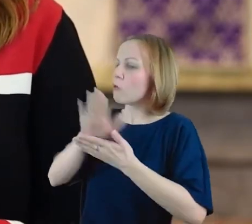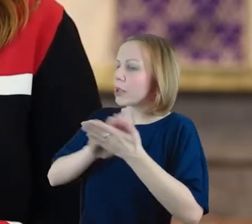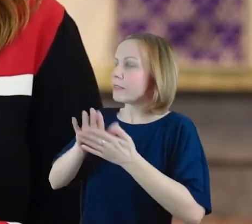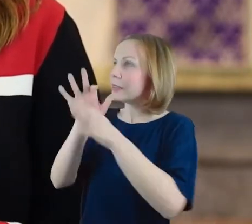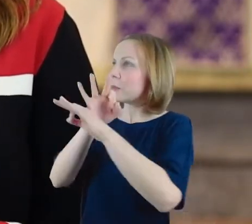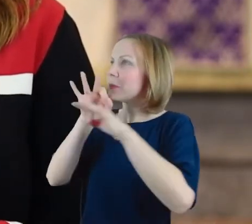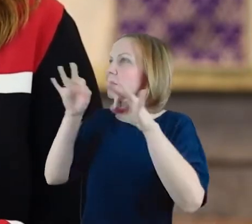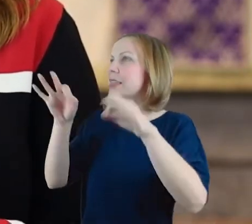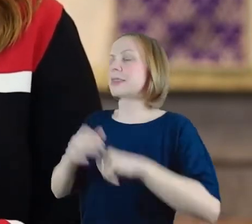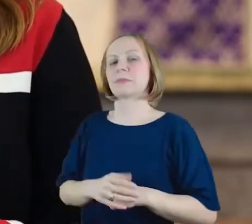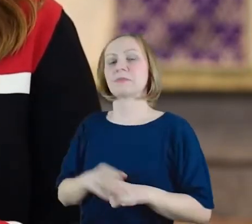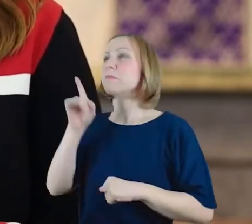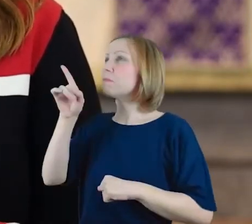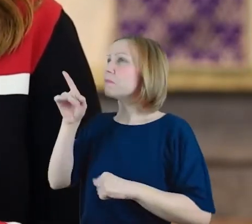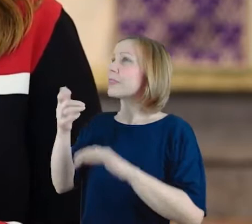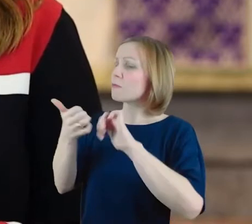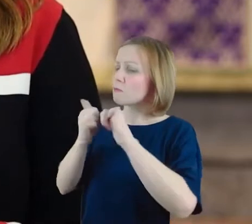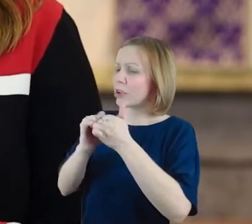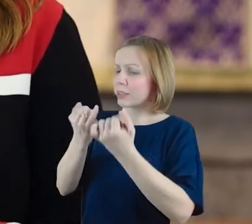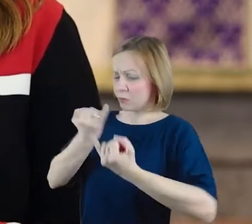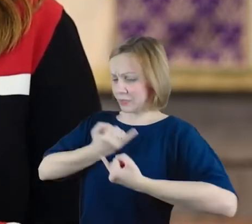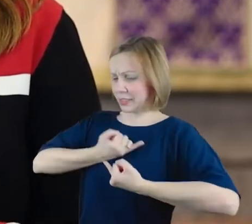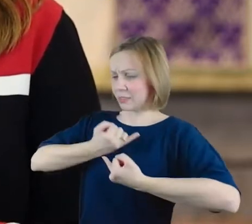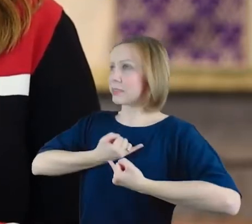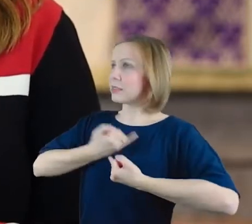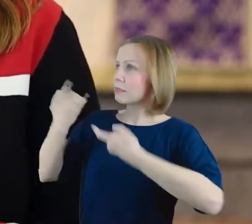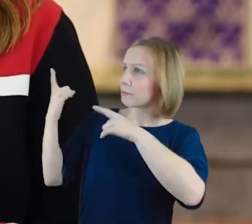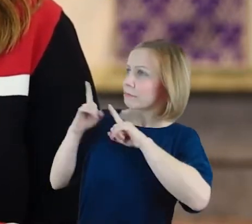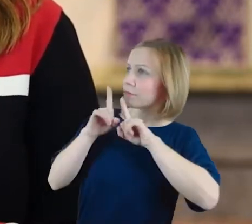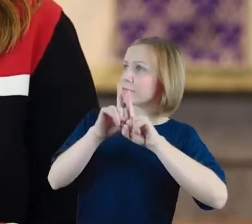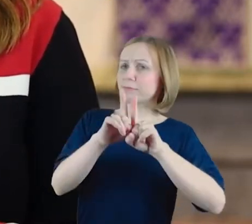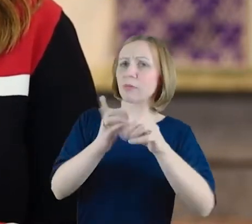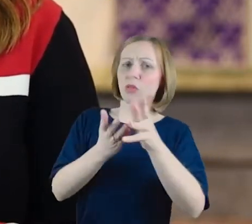Friend of sinners, you bring hope in our despair.